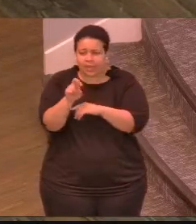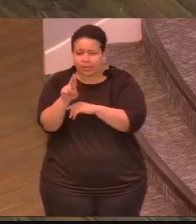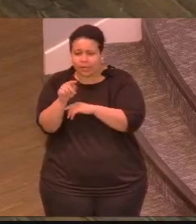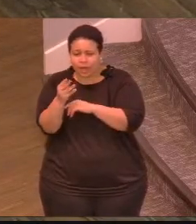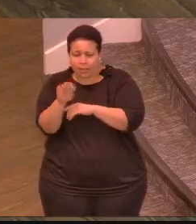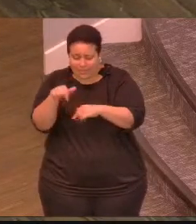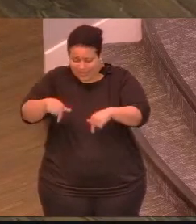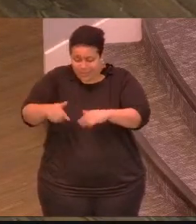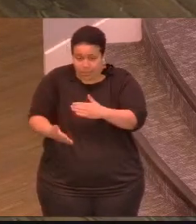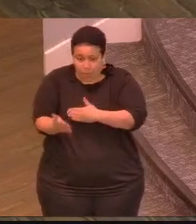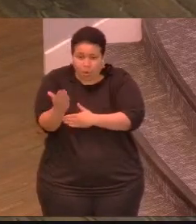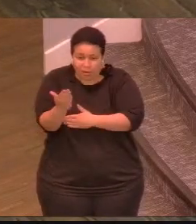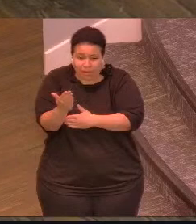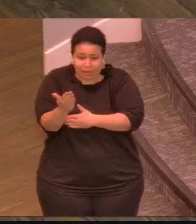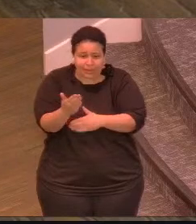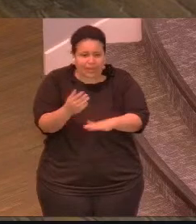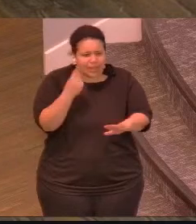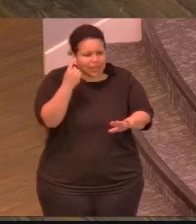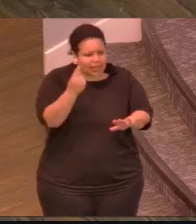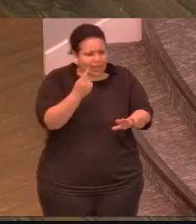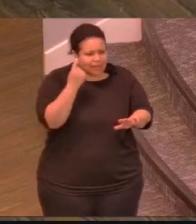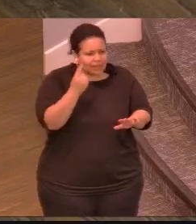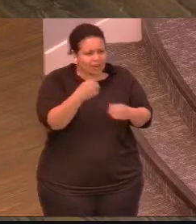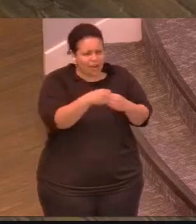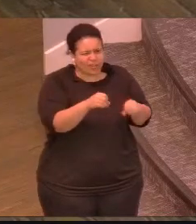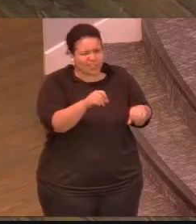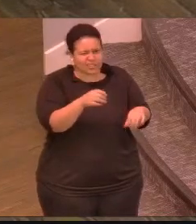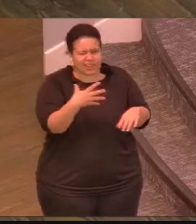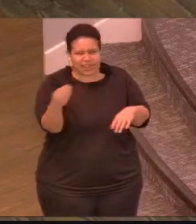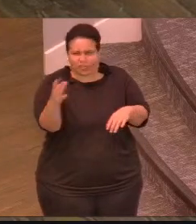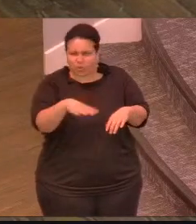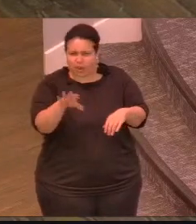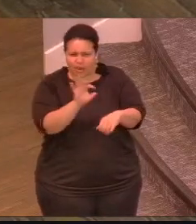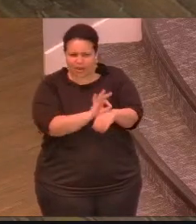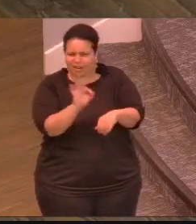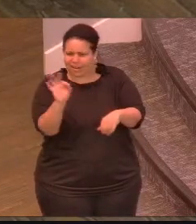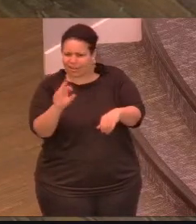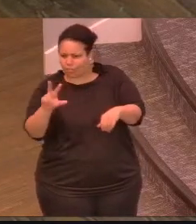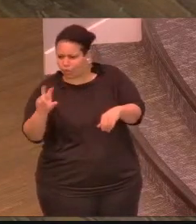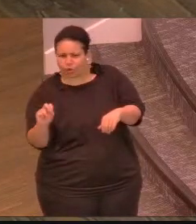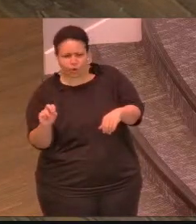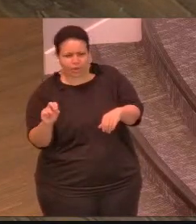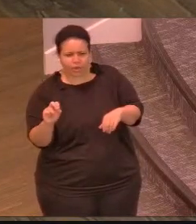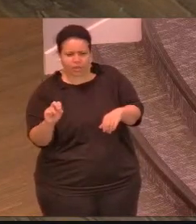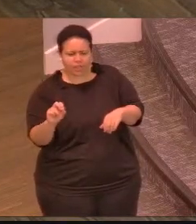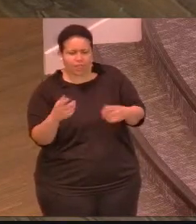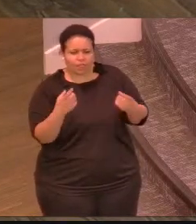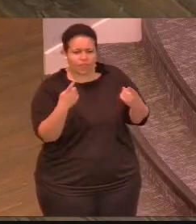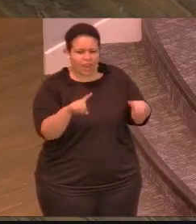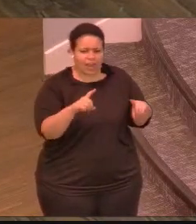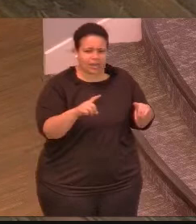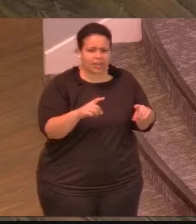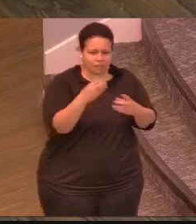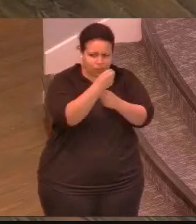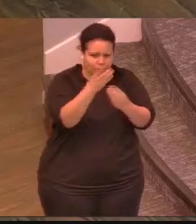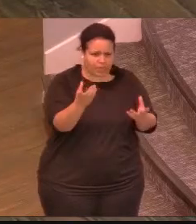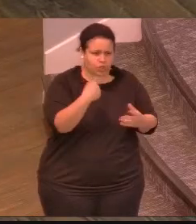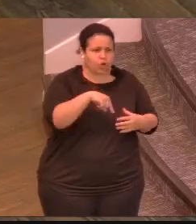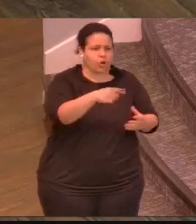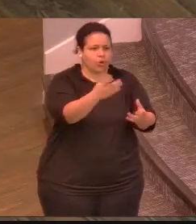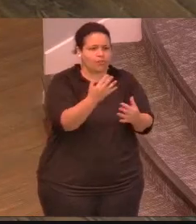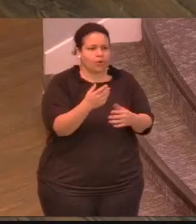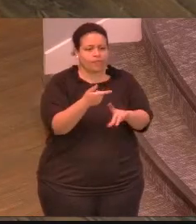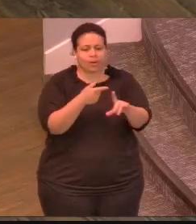morning, and I think I got out of your office at about 9:30, and when I got back, we finally got the information that we've been waiting for from